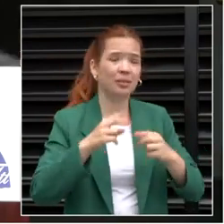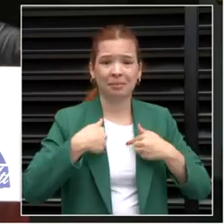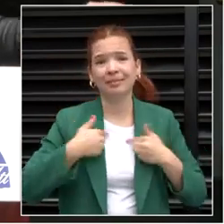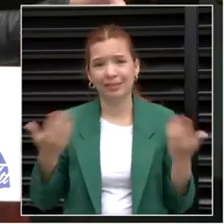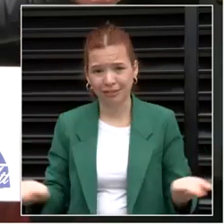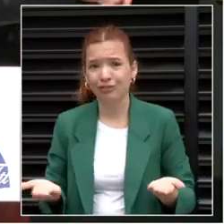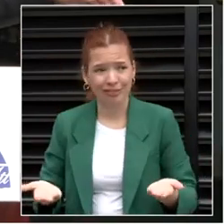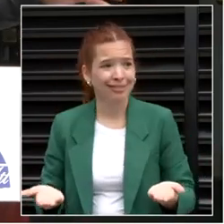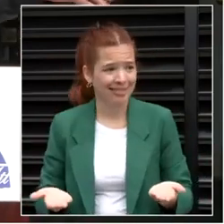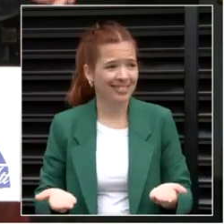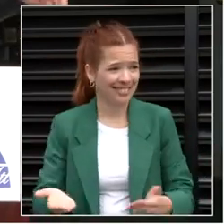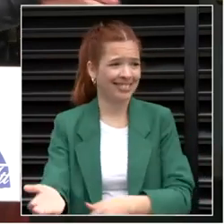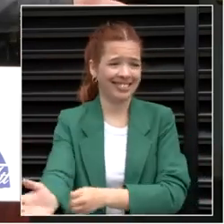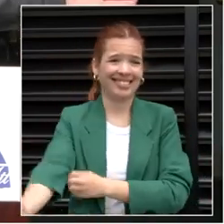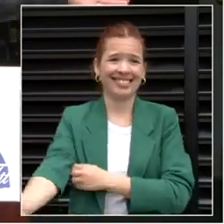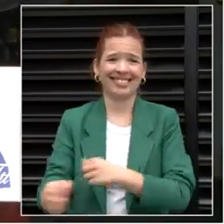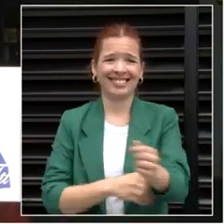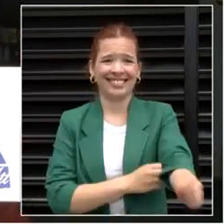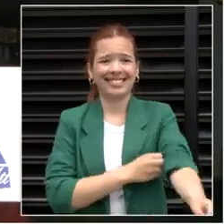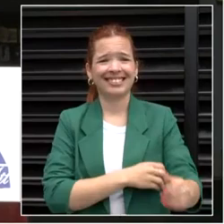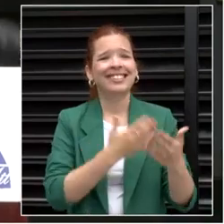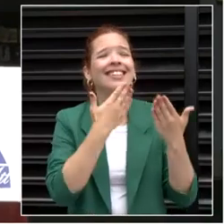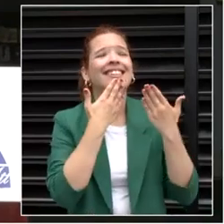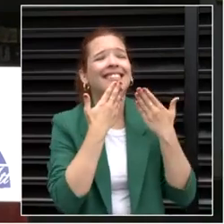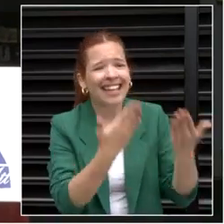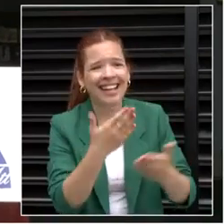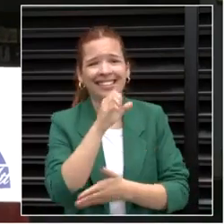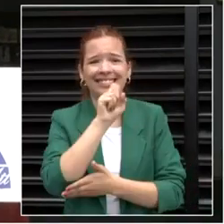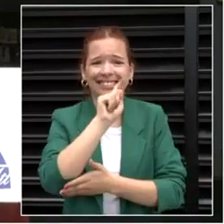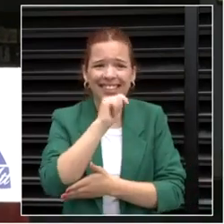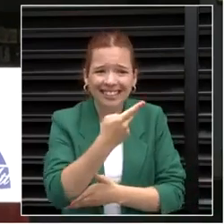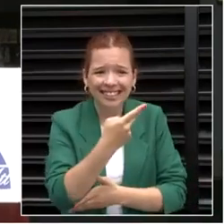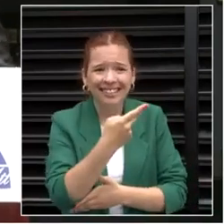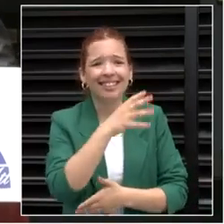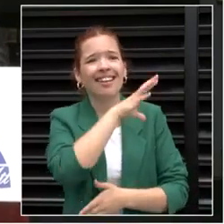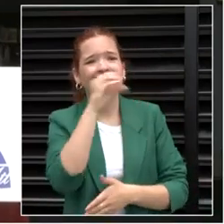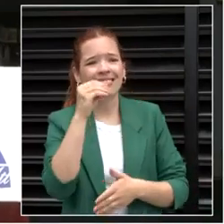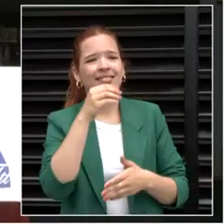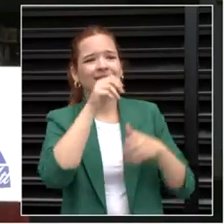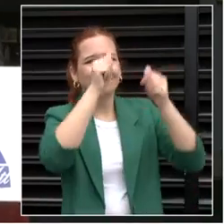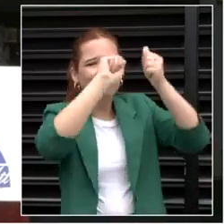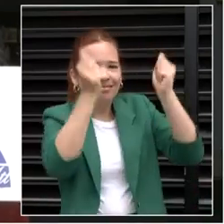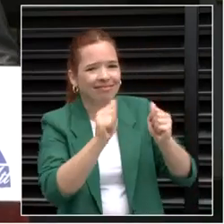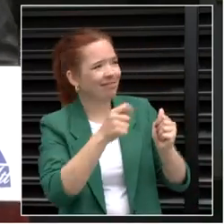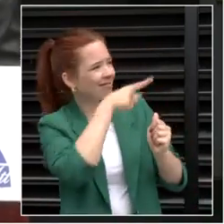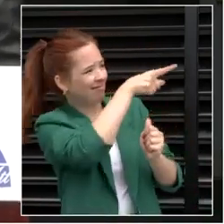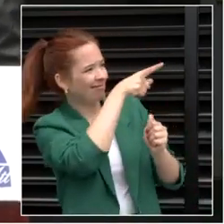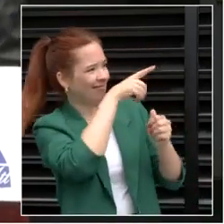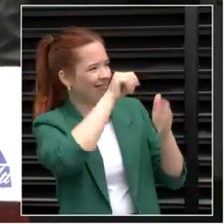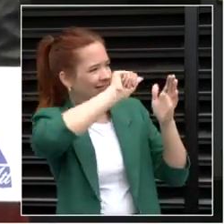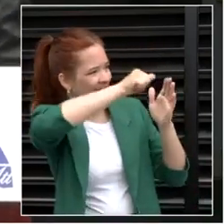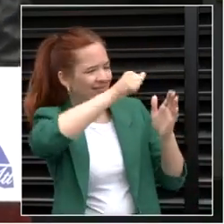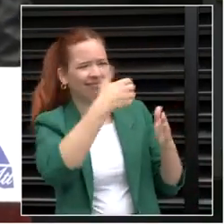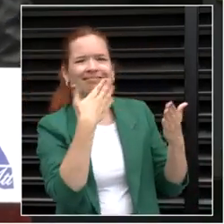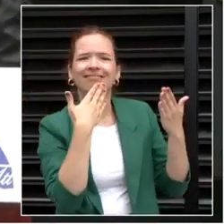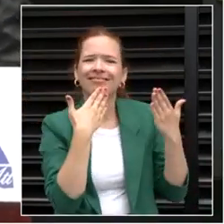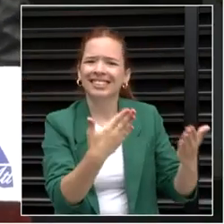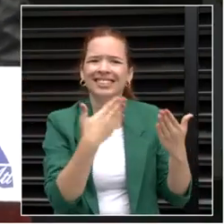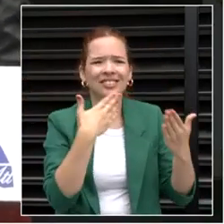thank you very much, Seth, and for the statue. It's amazing. I'd like to pass some sort